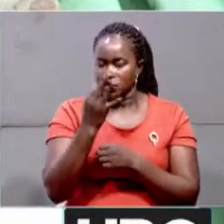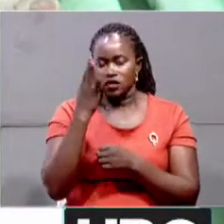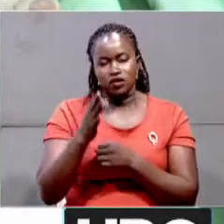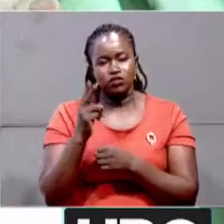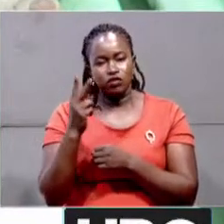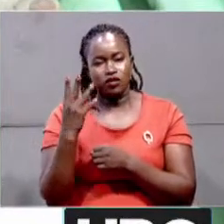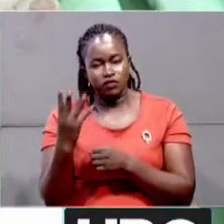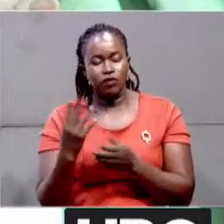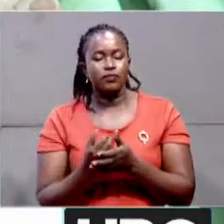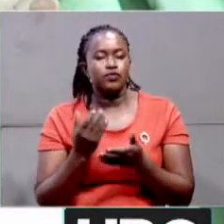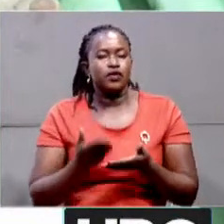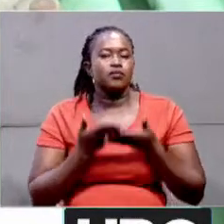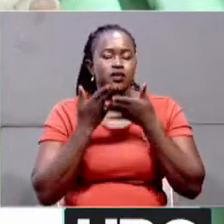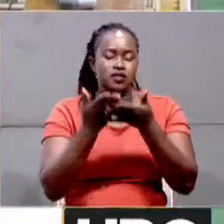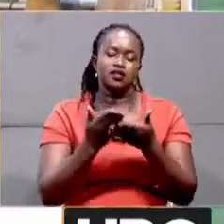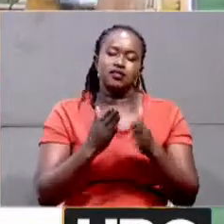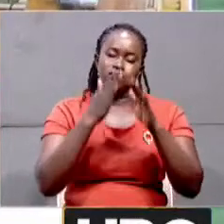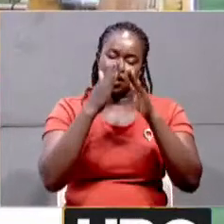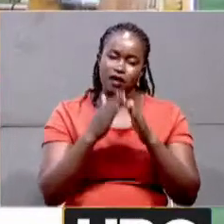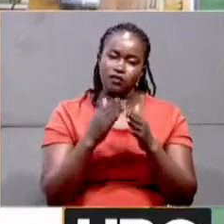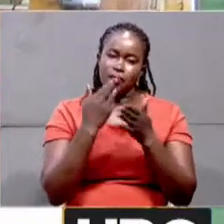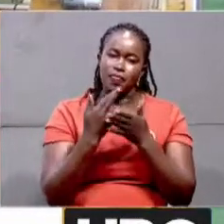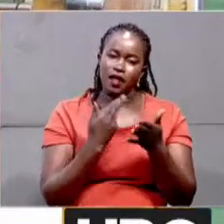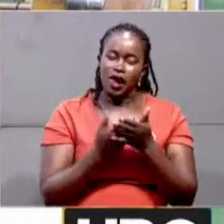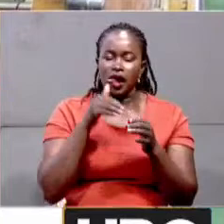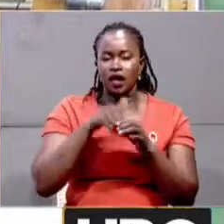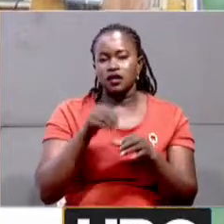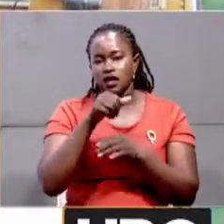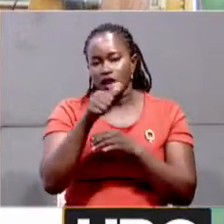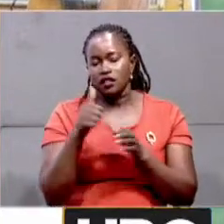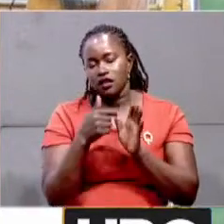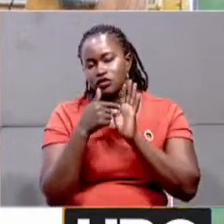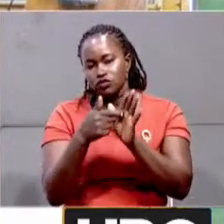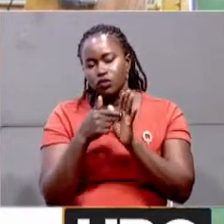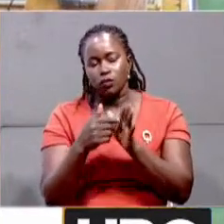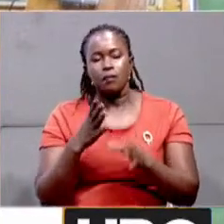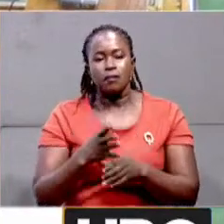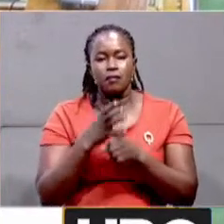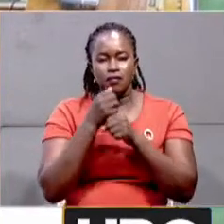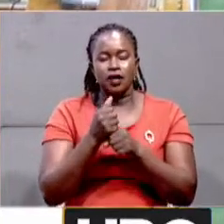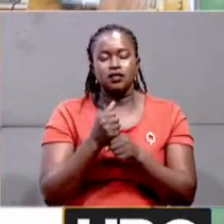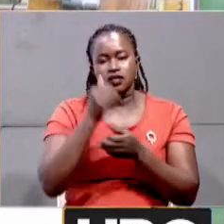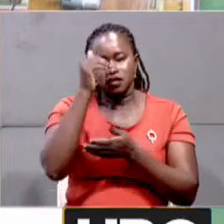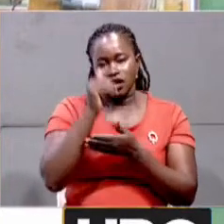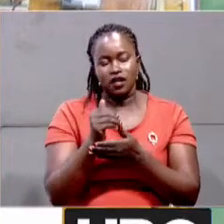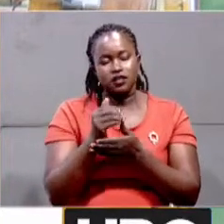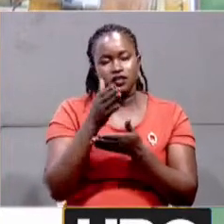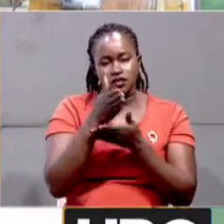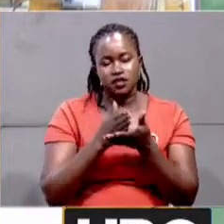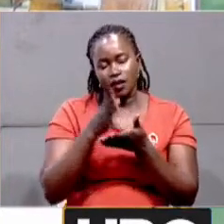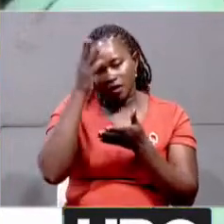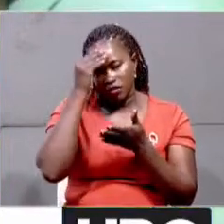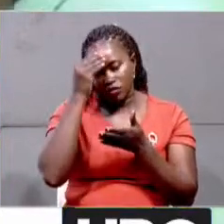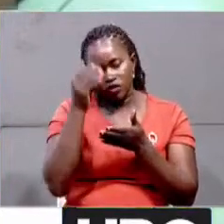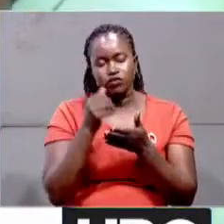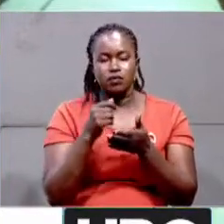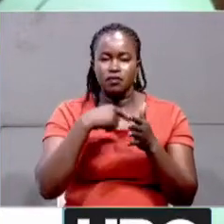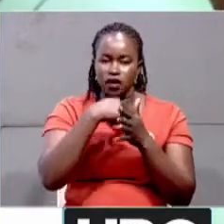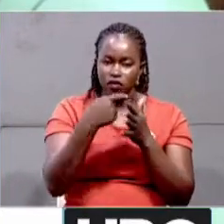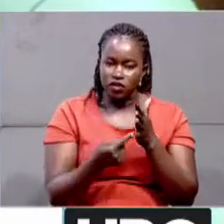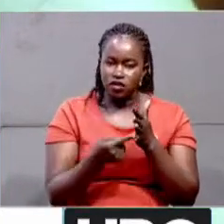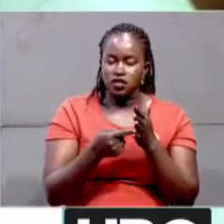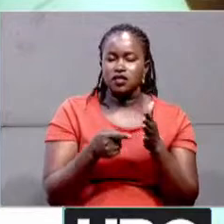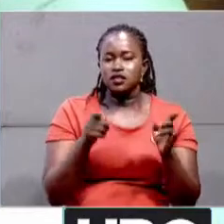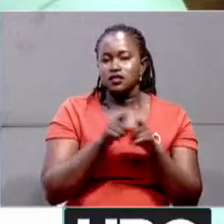2023-2024 has been presented to the House. The report, among others, indicates budget cuts for some of the education priorities, with at